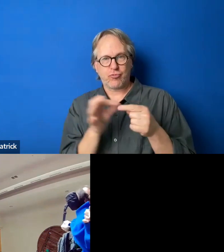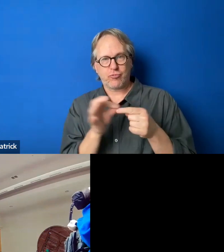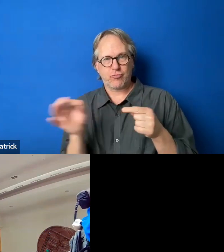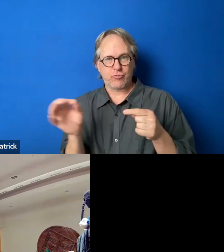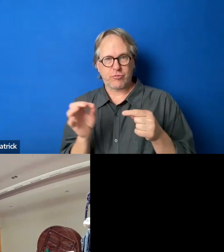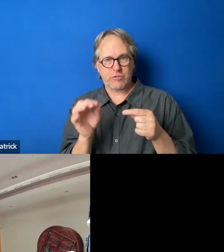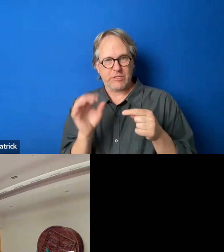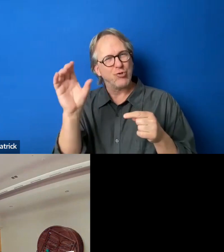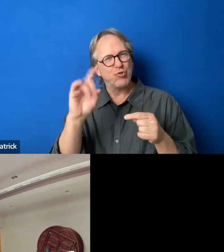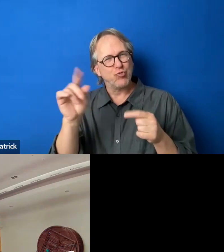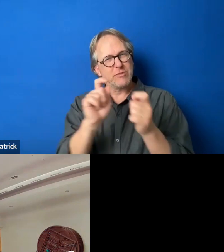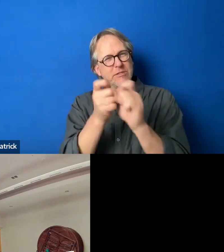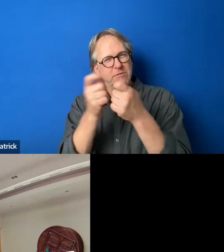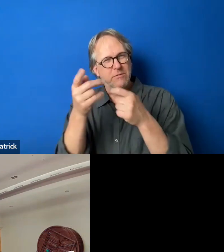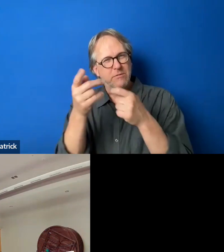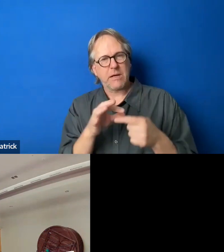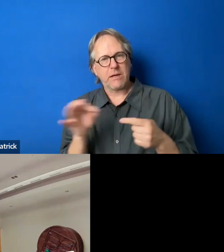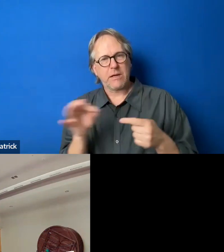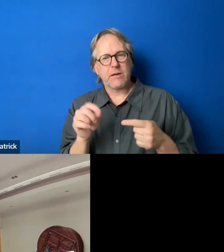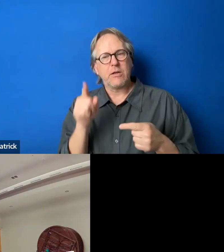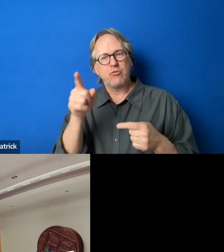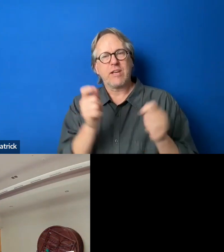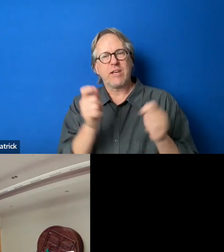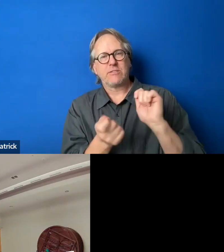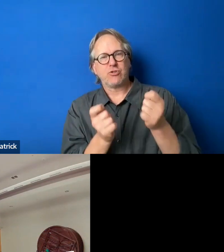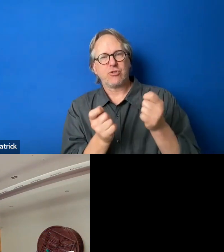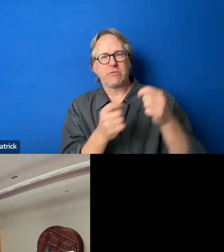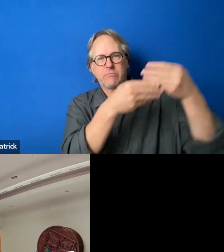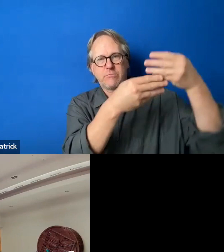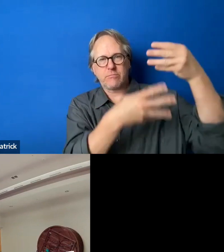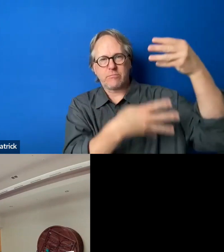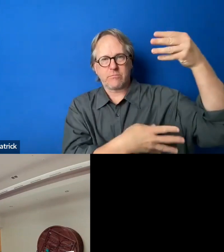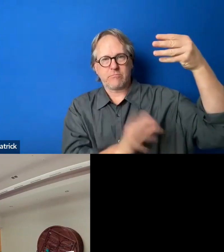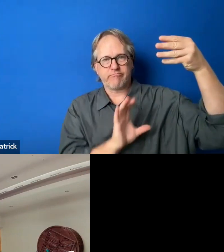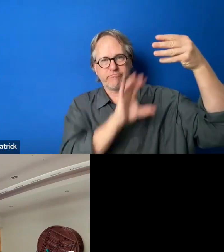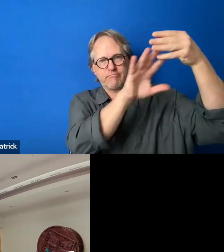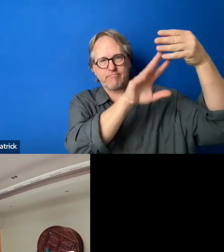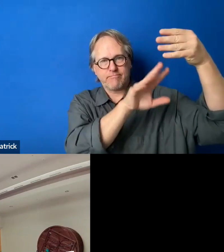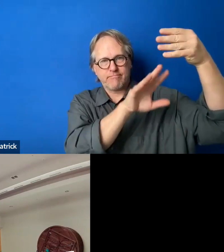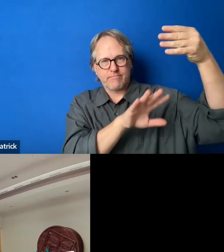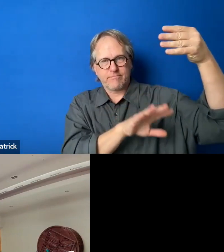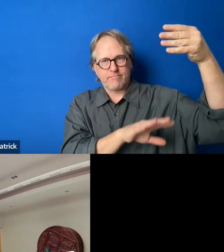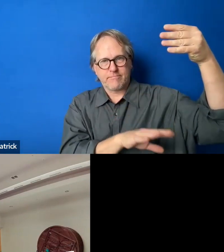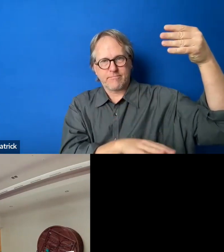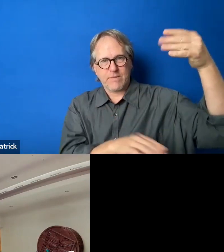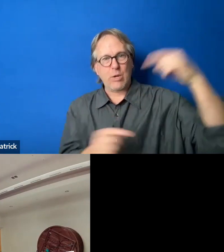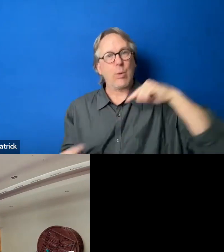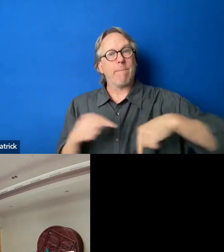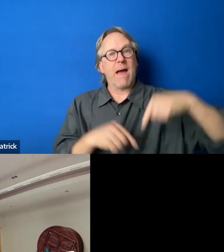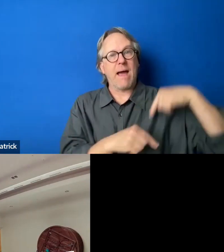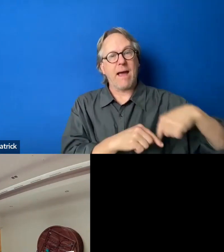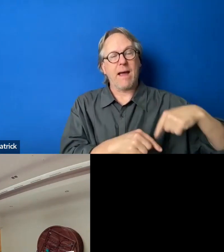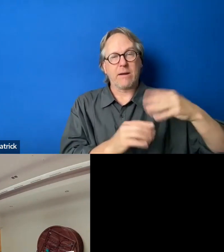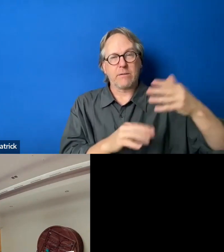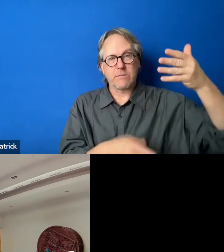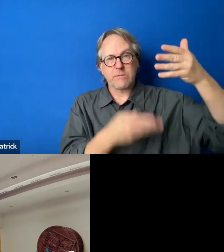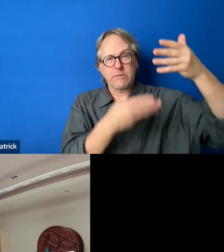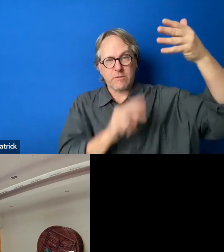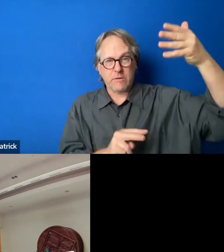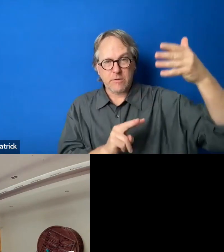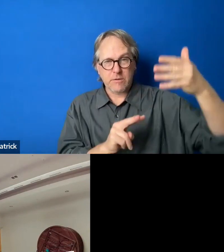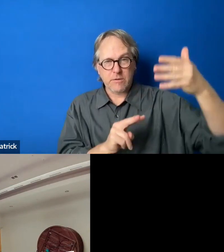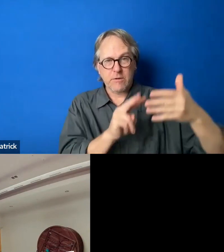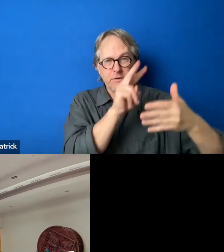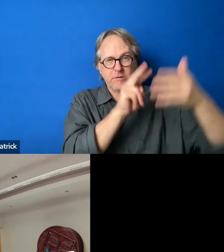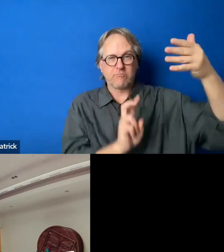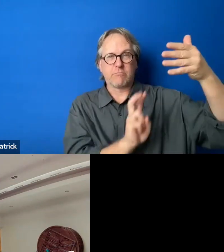captions, but you can turn on the transcript. And so you can actually go back a ways and see something